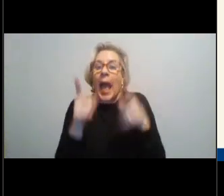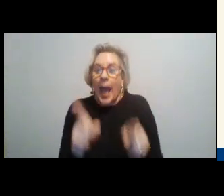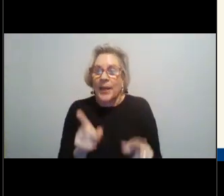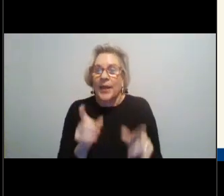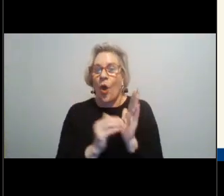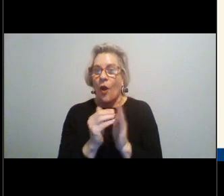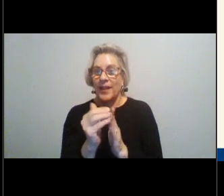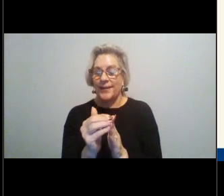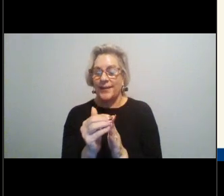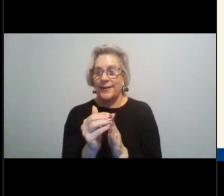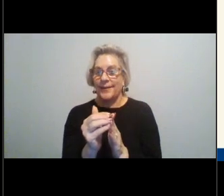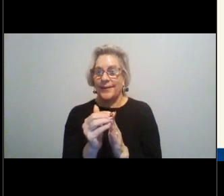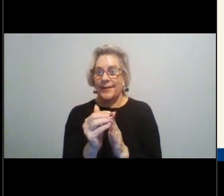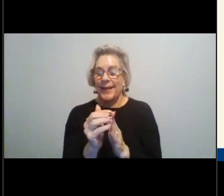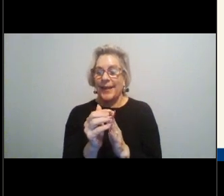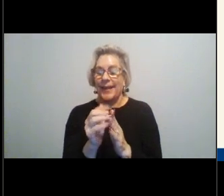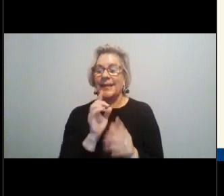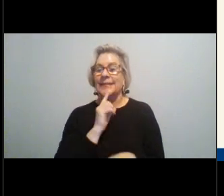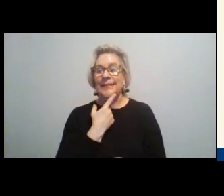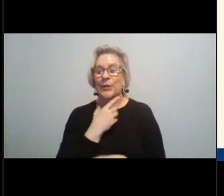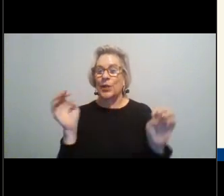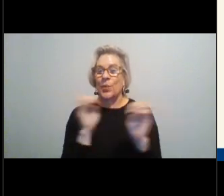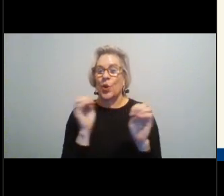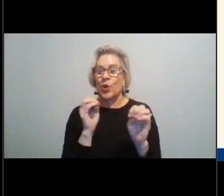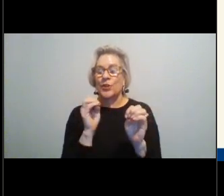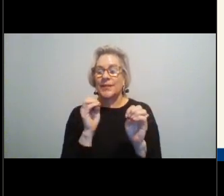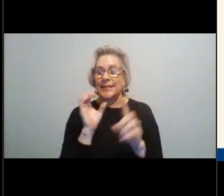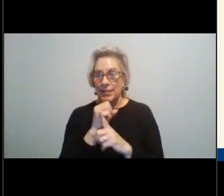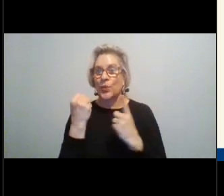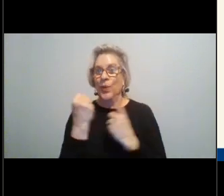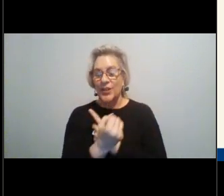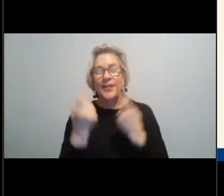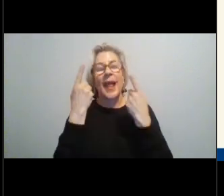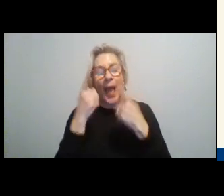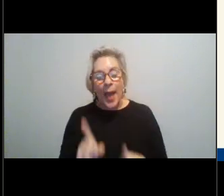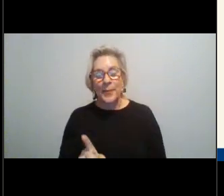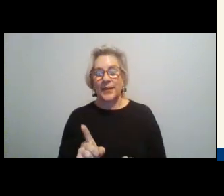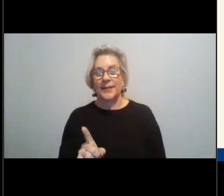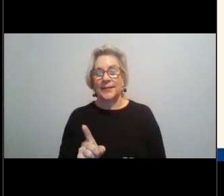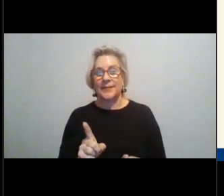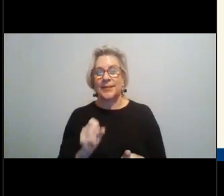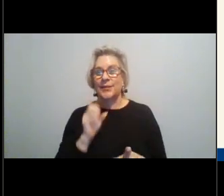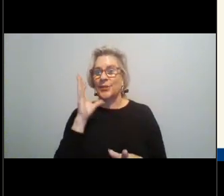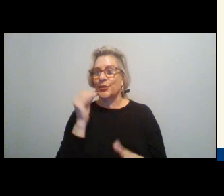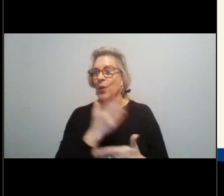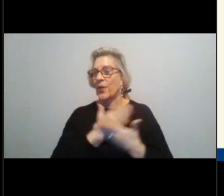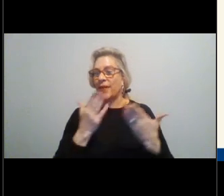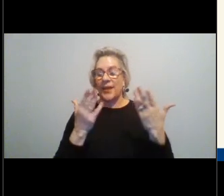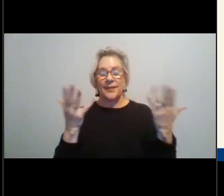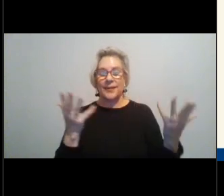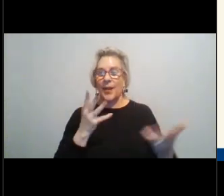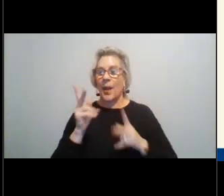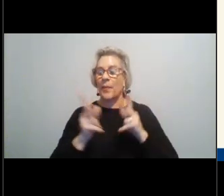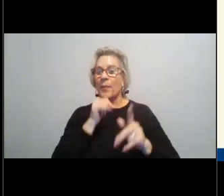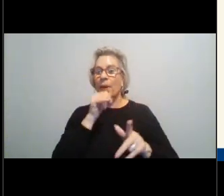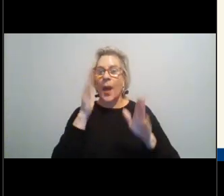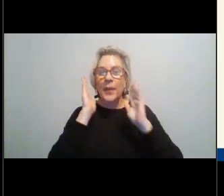happen frequent on these incidents, especially when you have people that are moving quickly. Adrenaline's high, maybe people are not